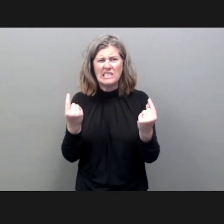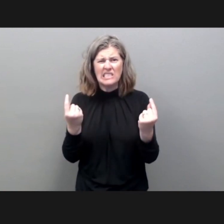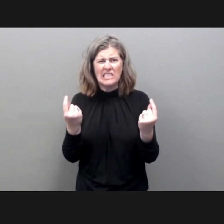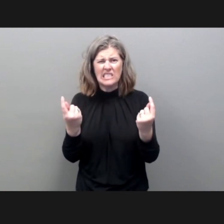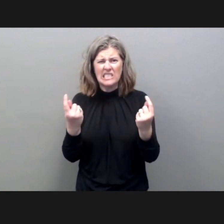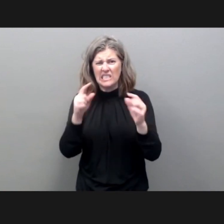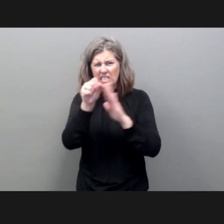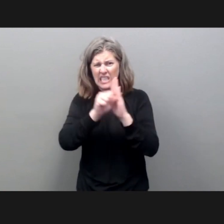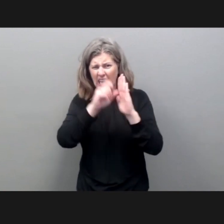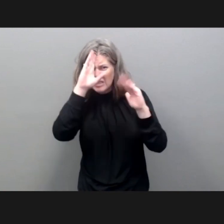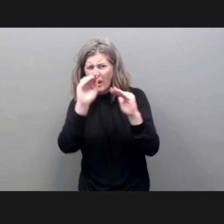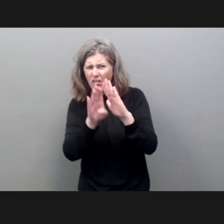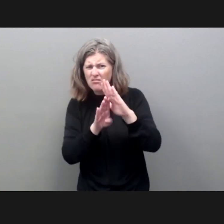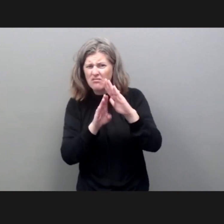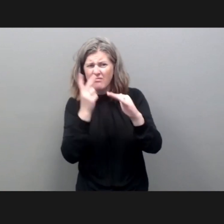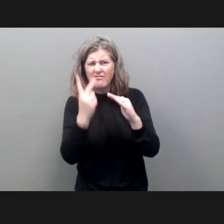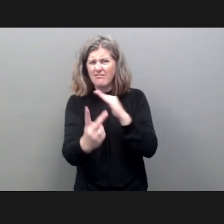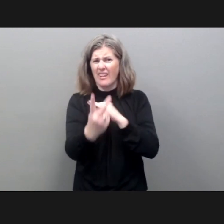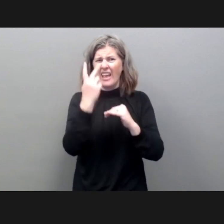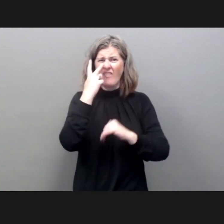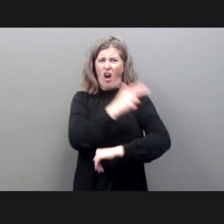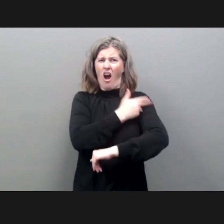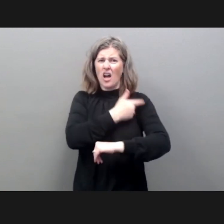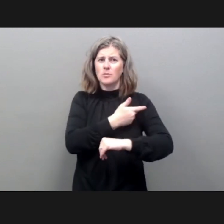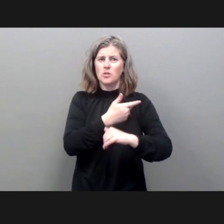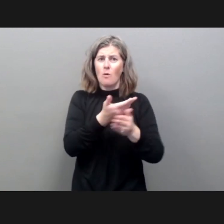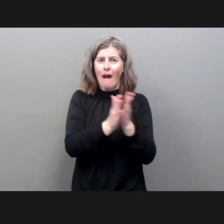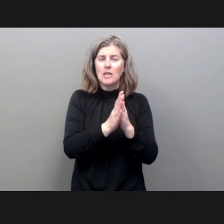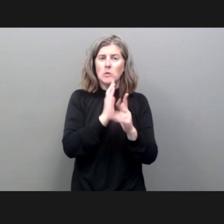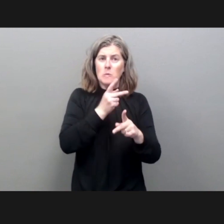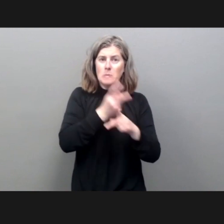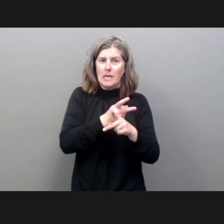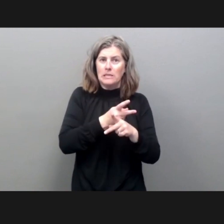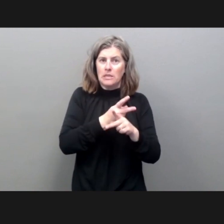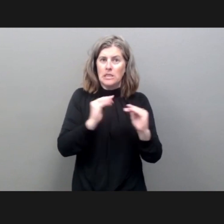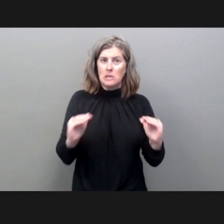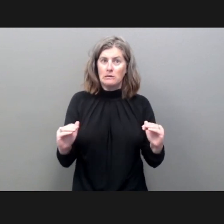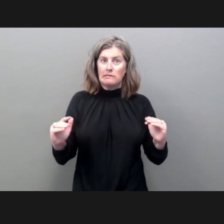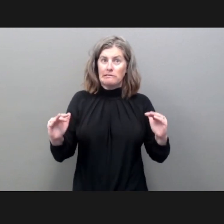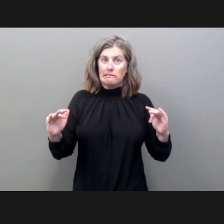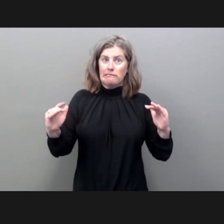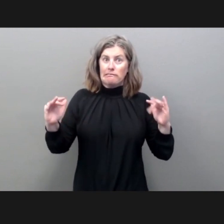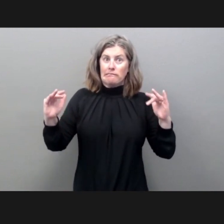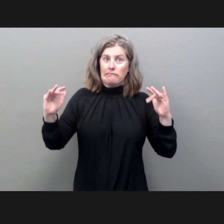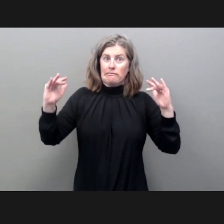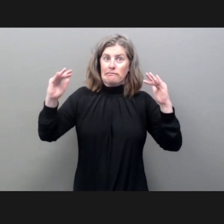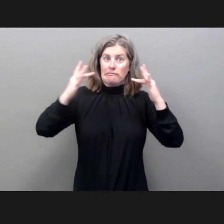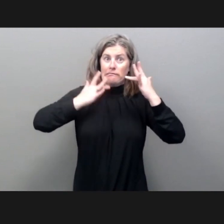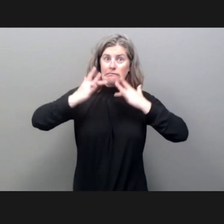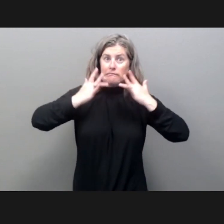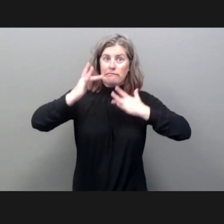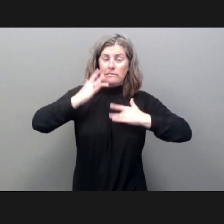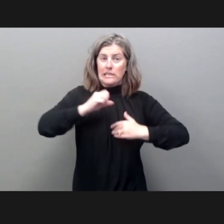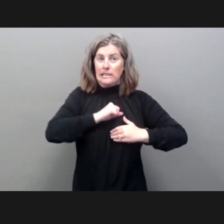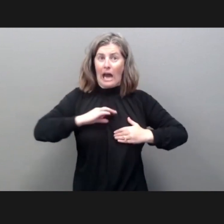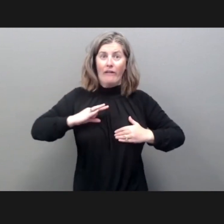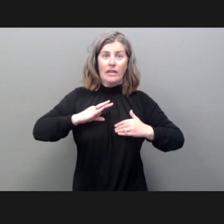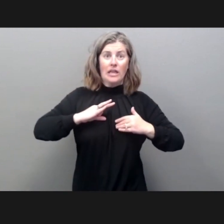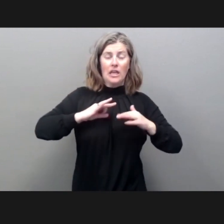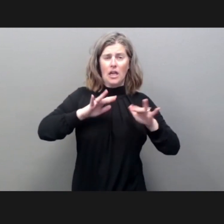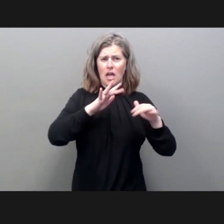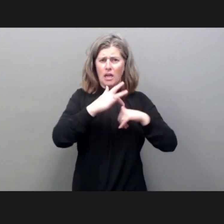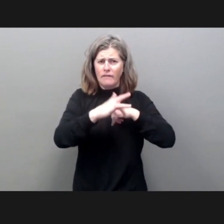expect if hospitals are continually asked to maintain these kinds of levels of patient staffing and bed